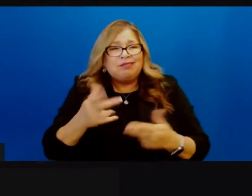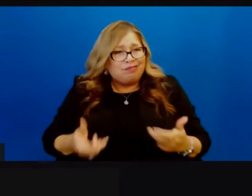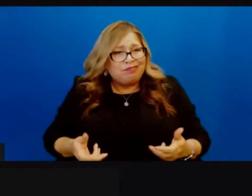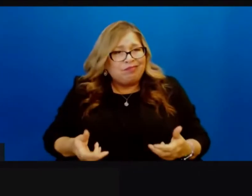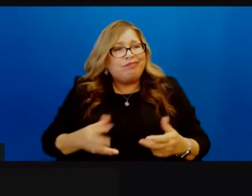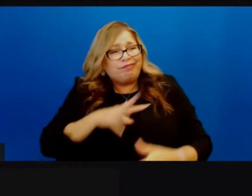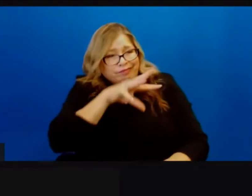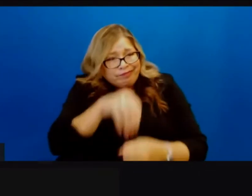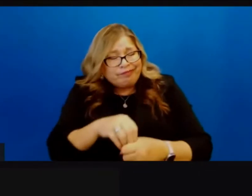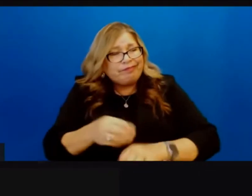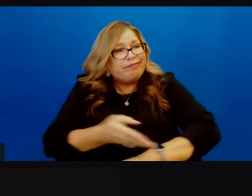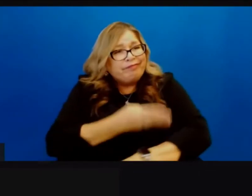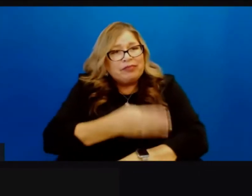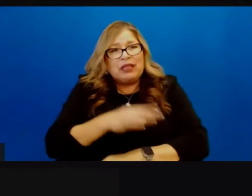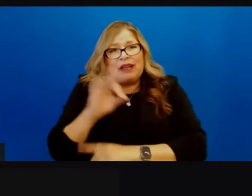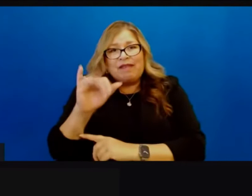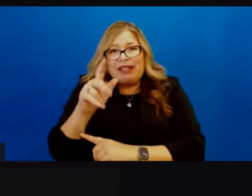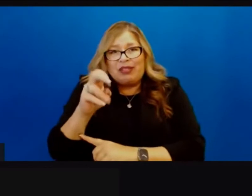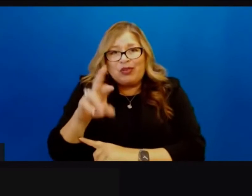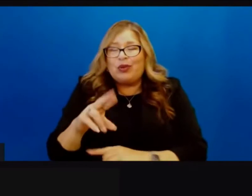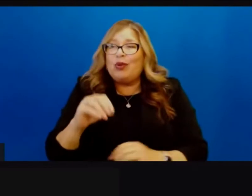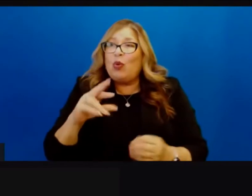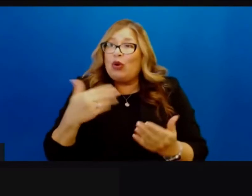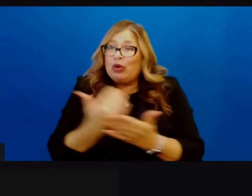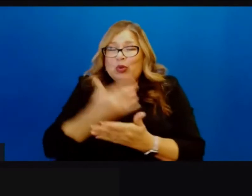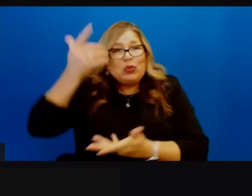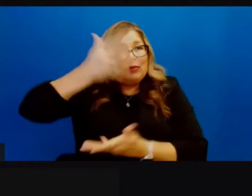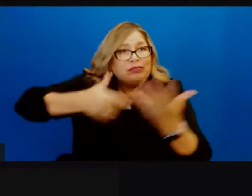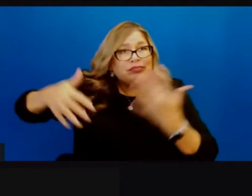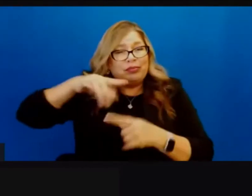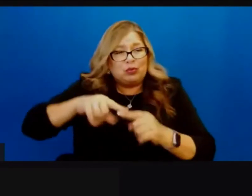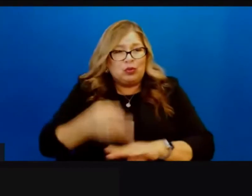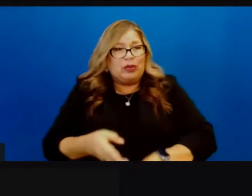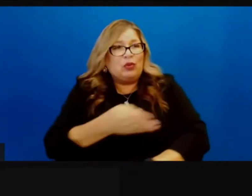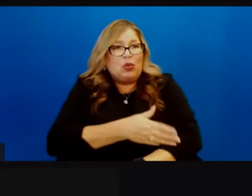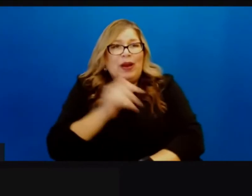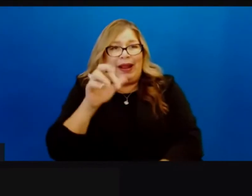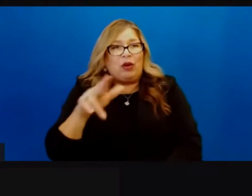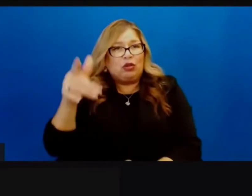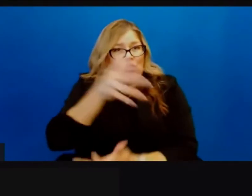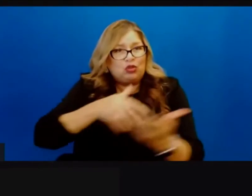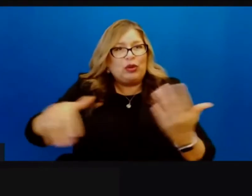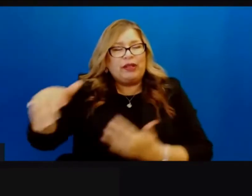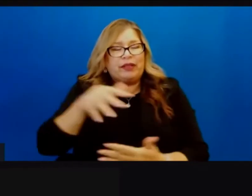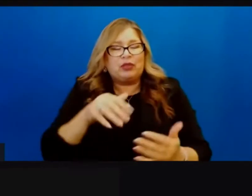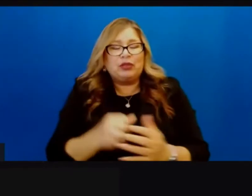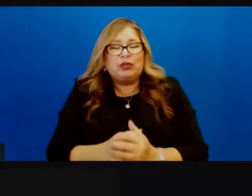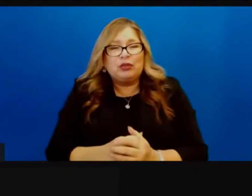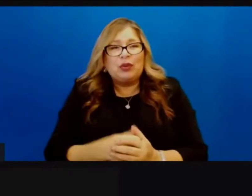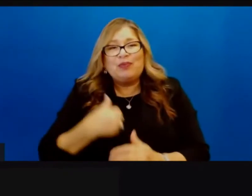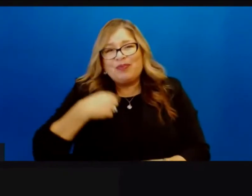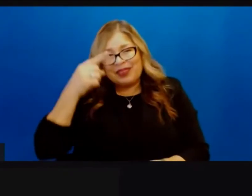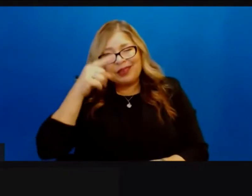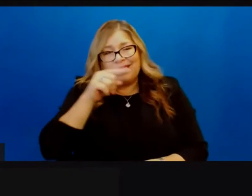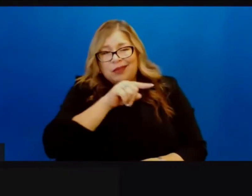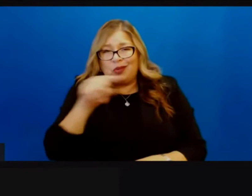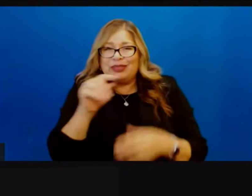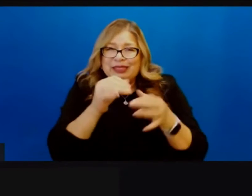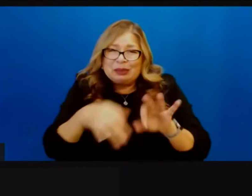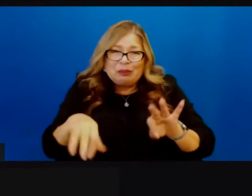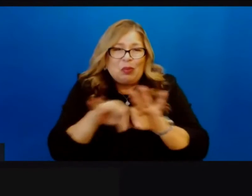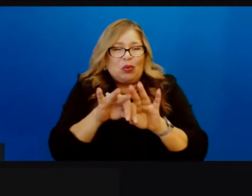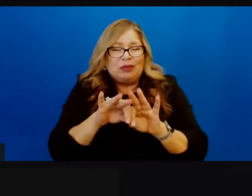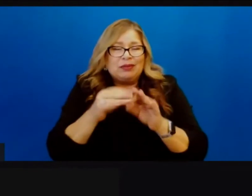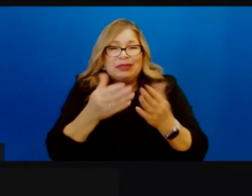or new innovations to help increase circulation. And I think we all think that those are tools not just that help with